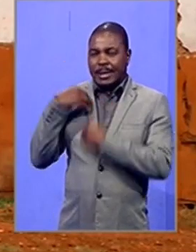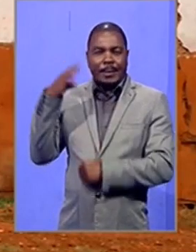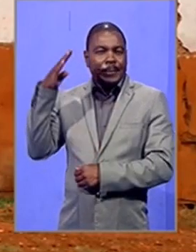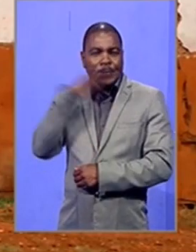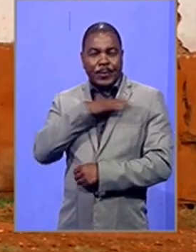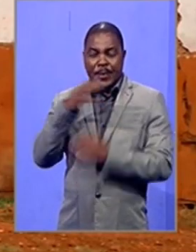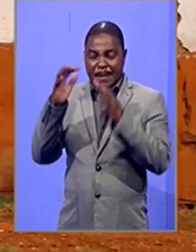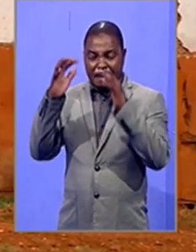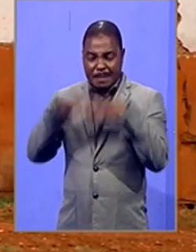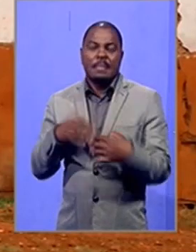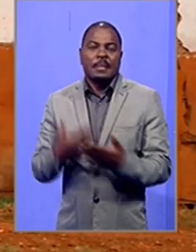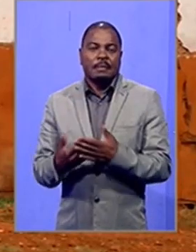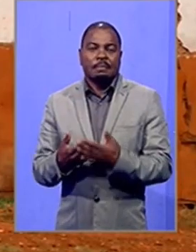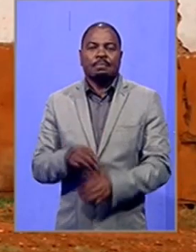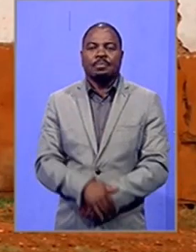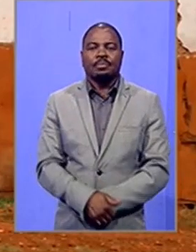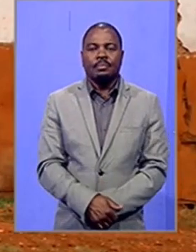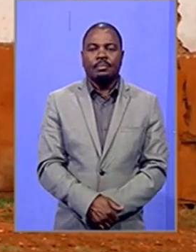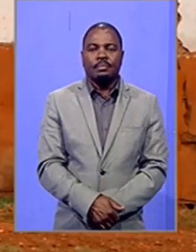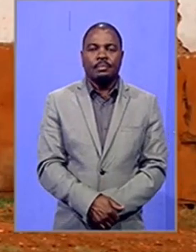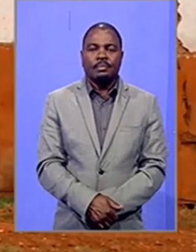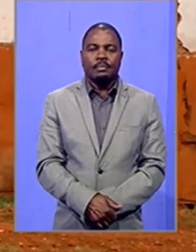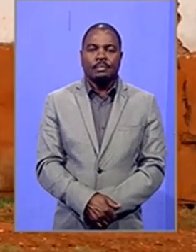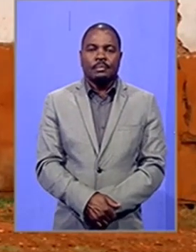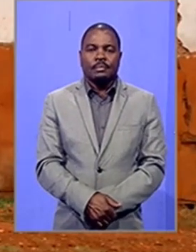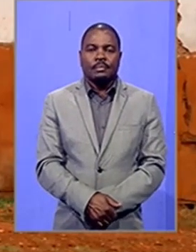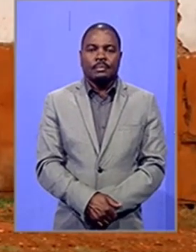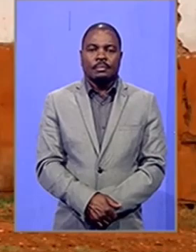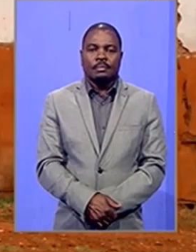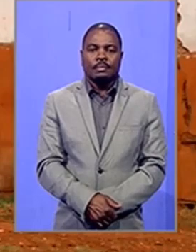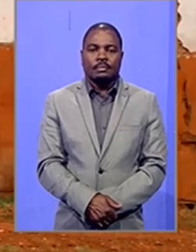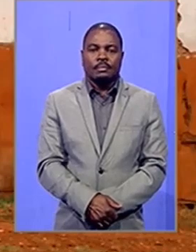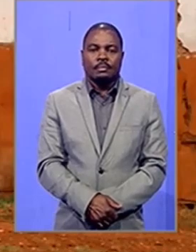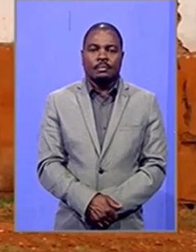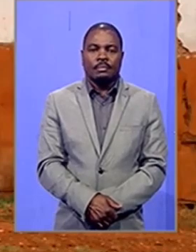kudu ka gore a ka ba wela. Nna ke Koketšo Motau wa ditaba tša SABC Ratšeke.